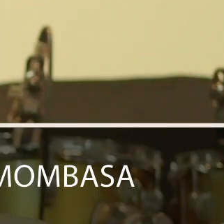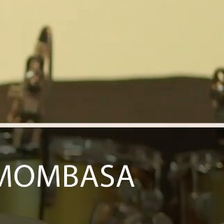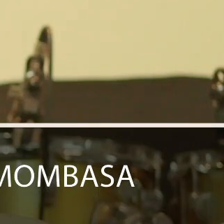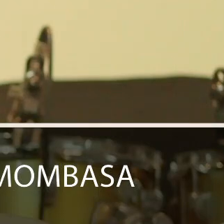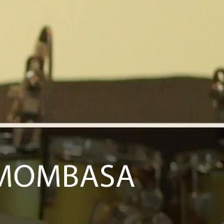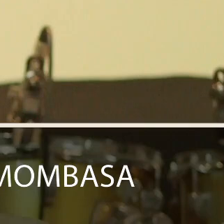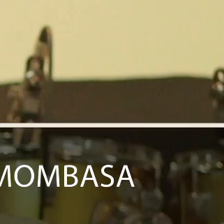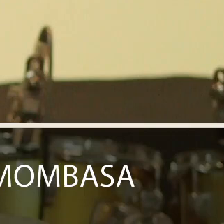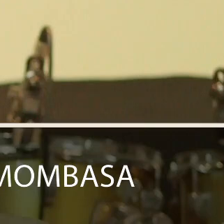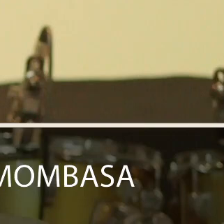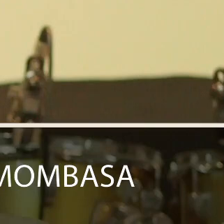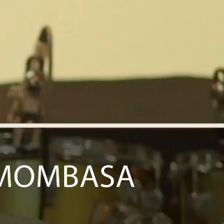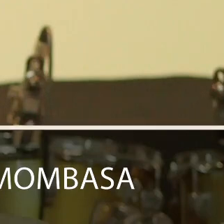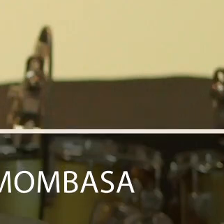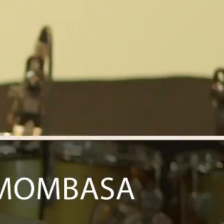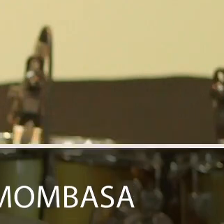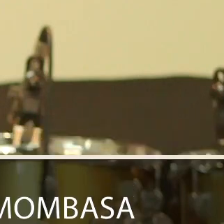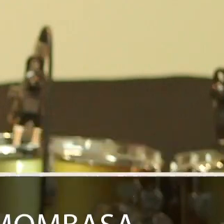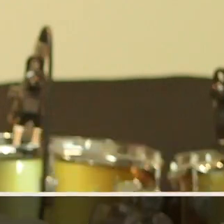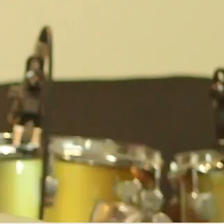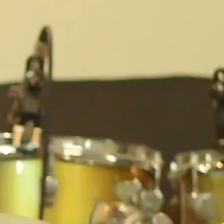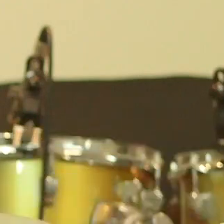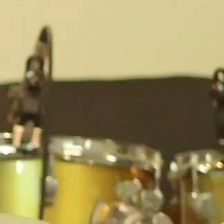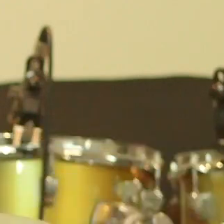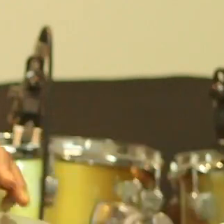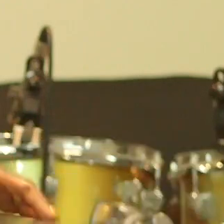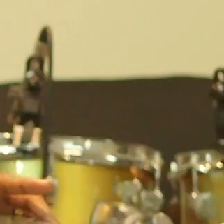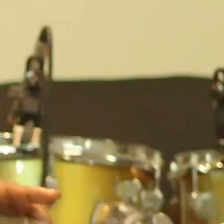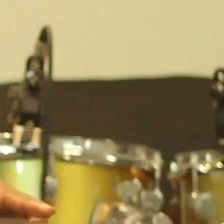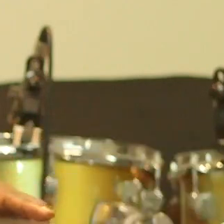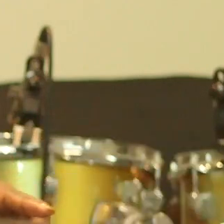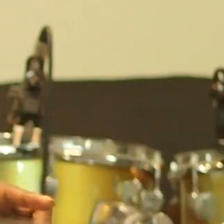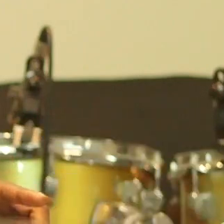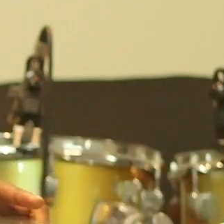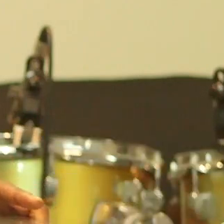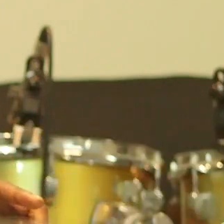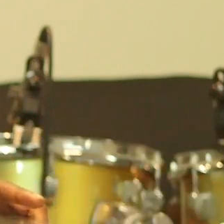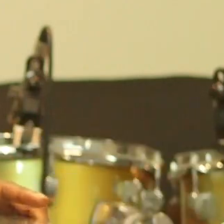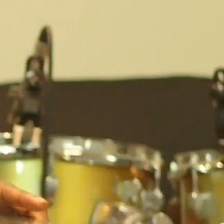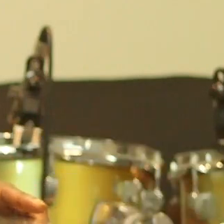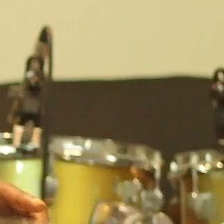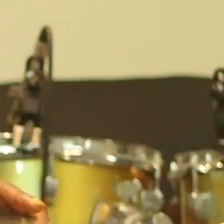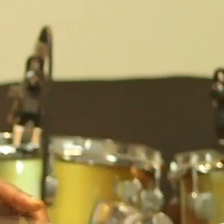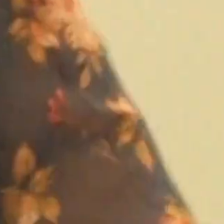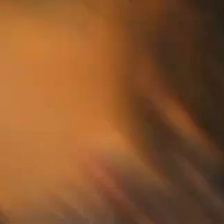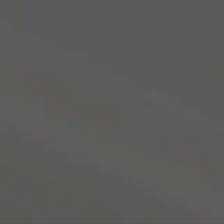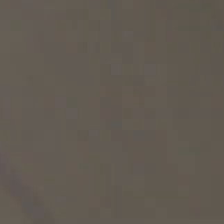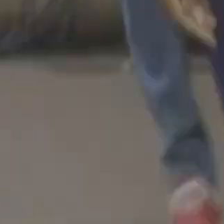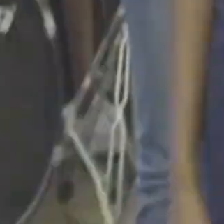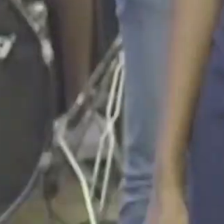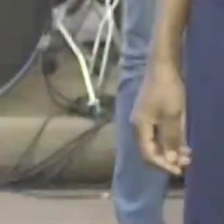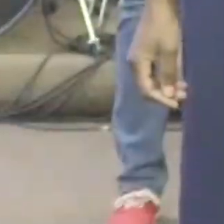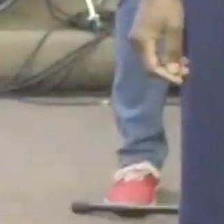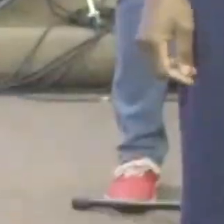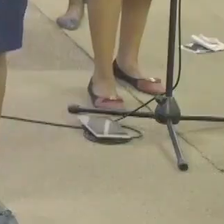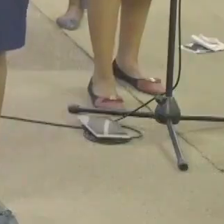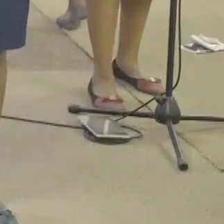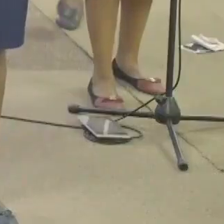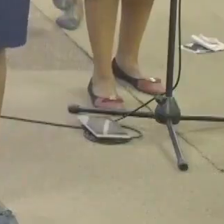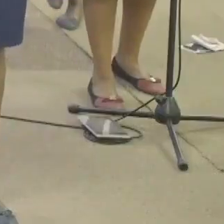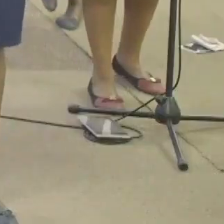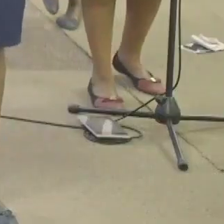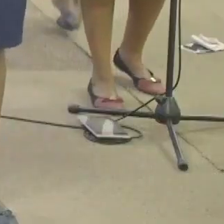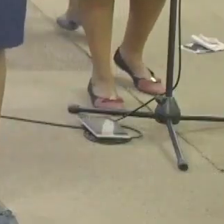of his love for us. Come on, let's do that together. Come on, I am doing exactly that, so let's do that together.